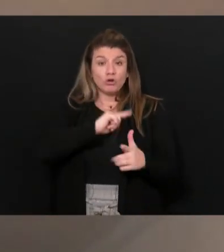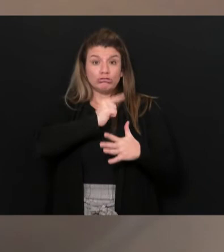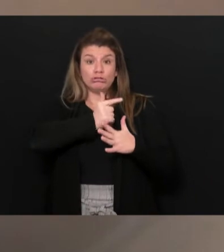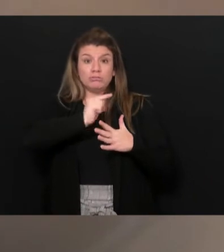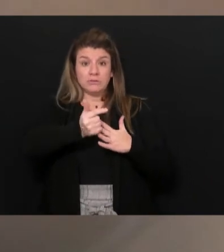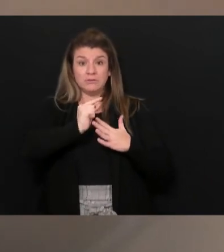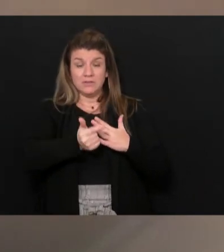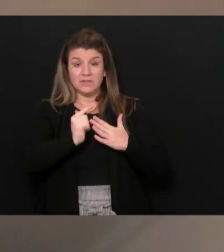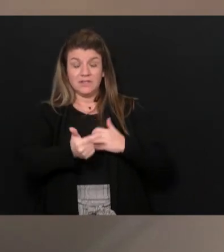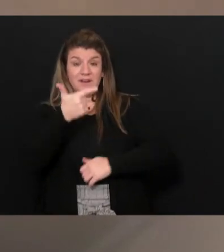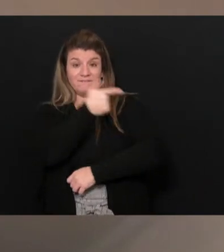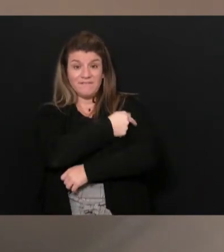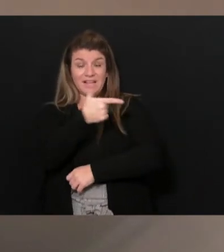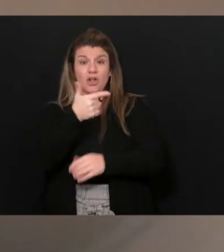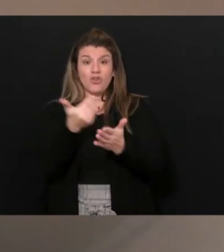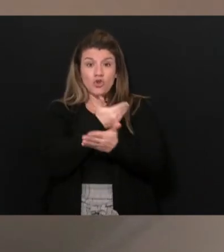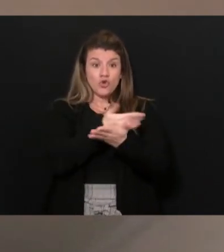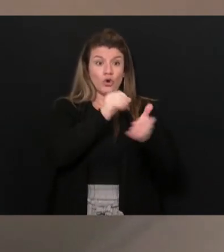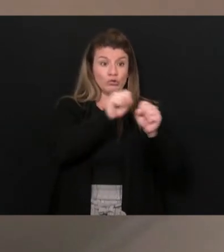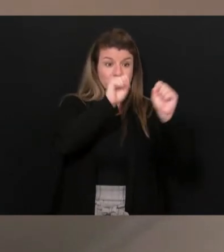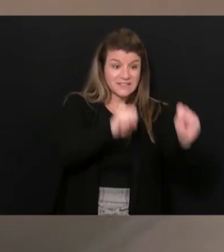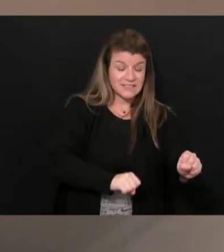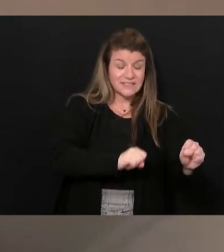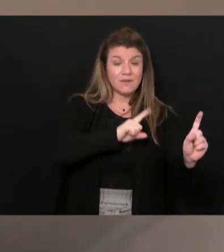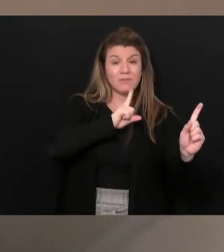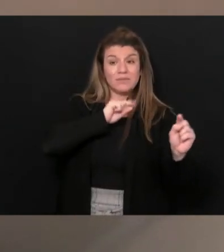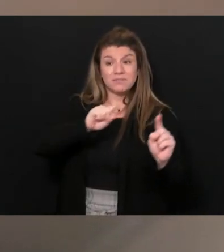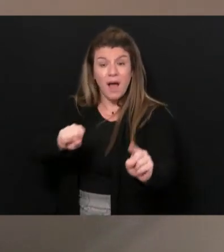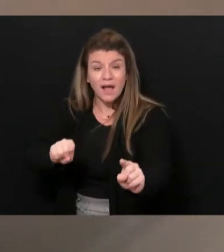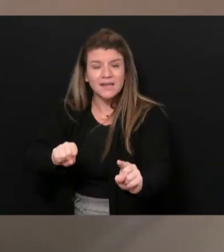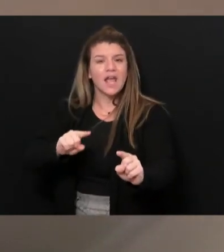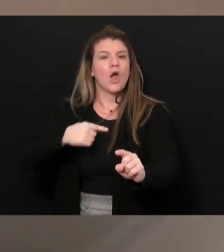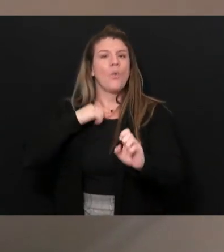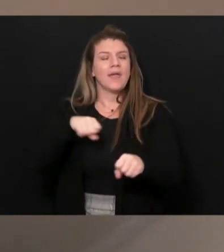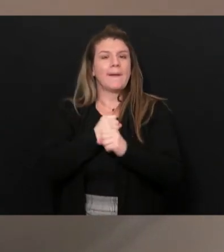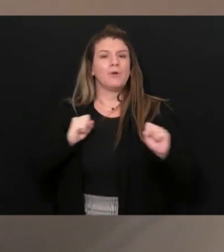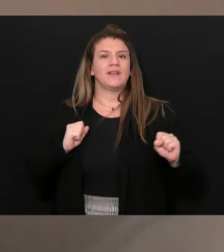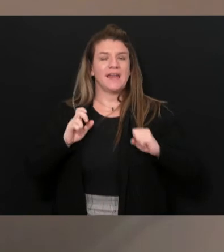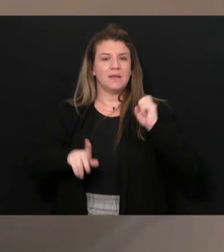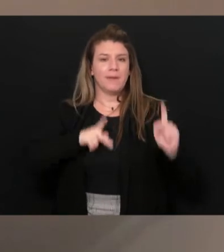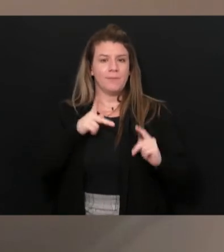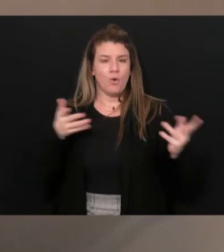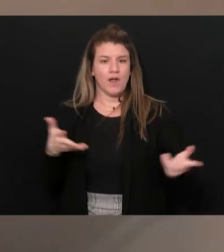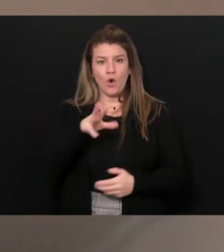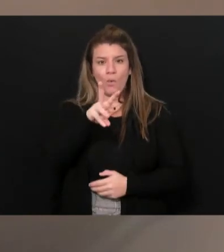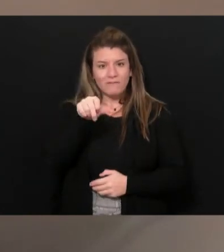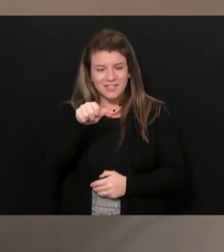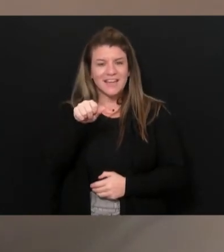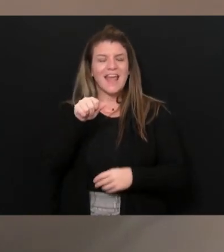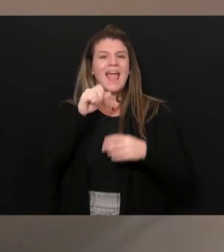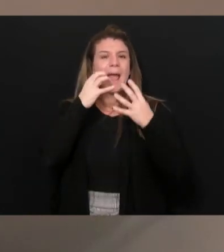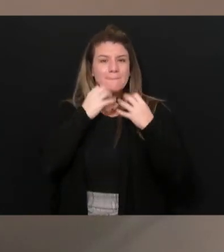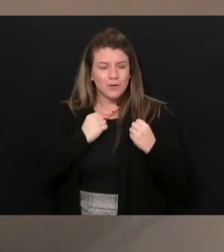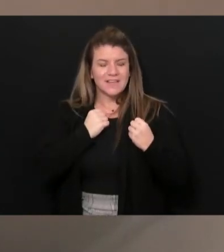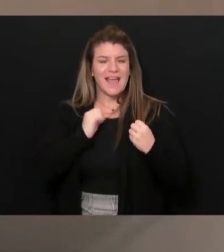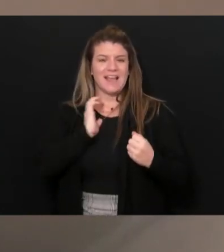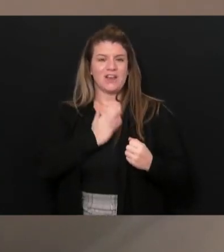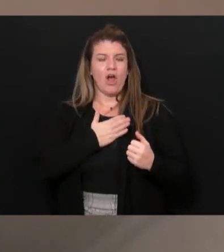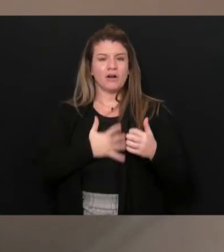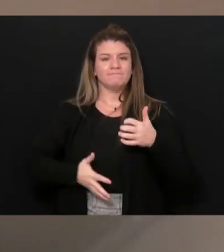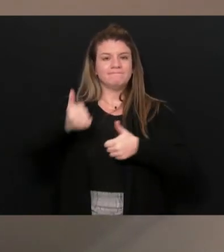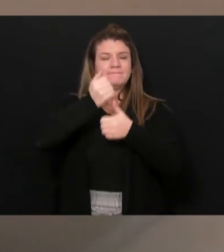and their immune system starts to respond, that we can protect people in West Virginia and also can protect our vital